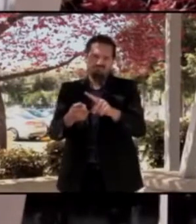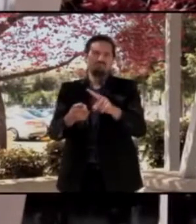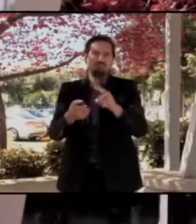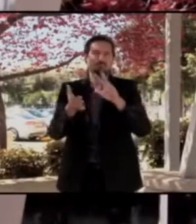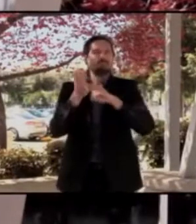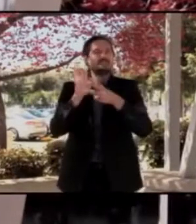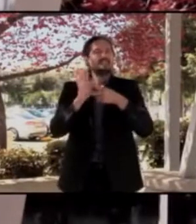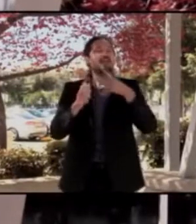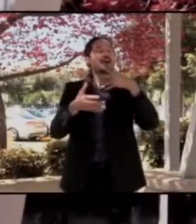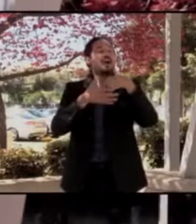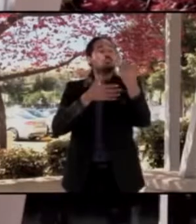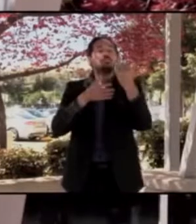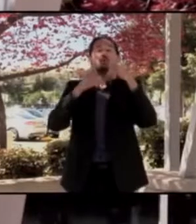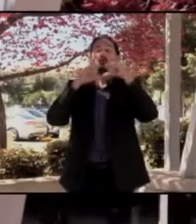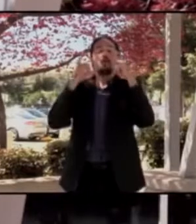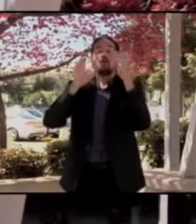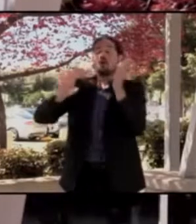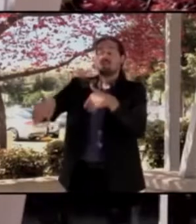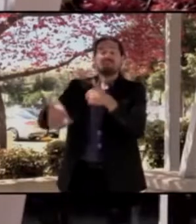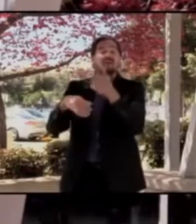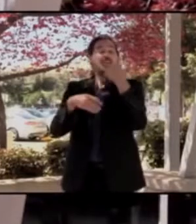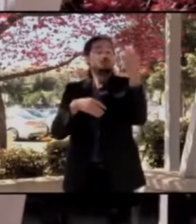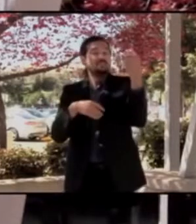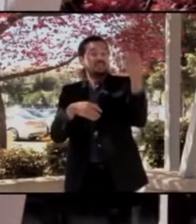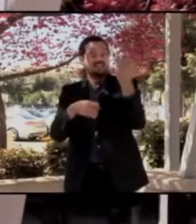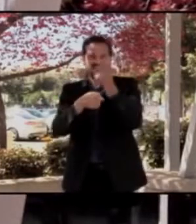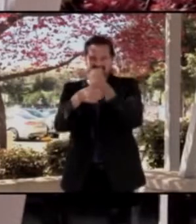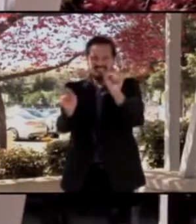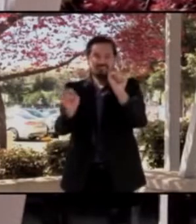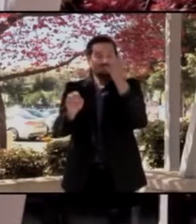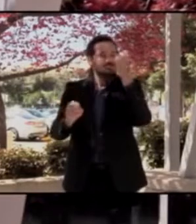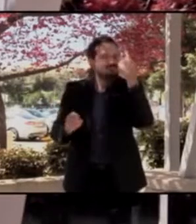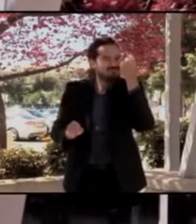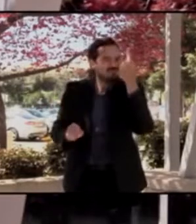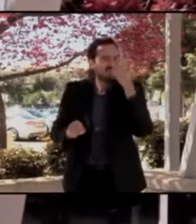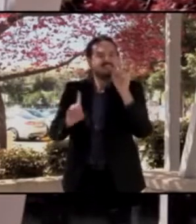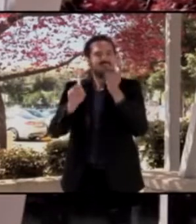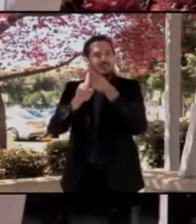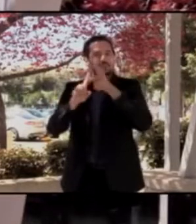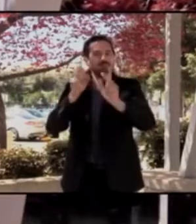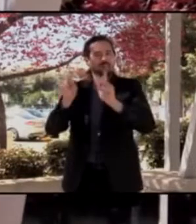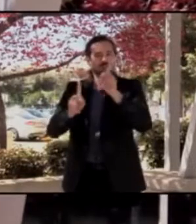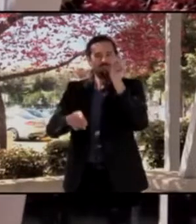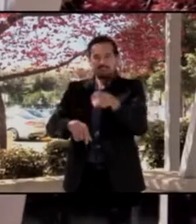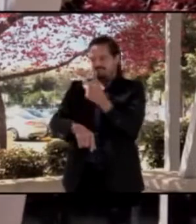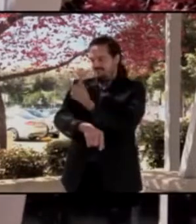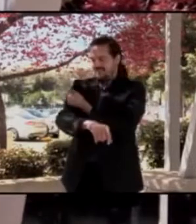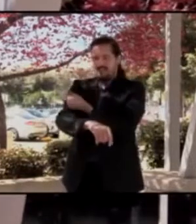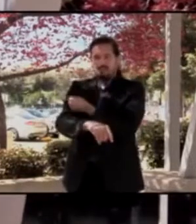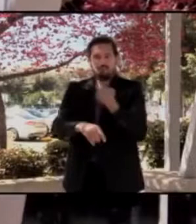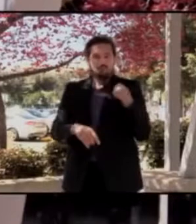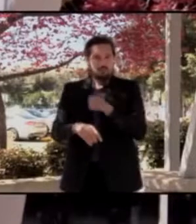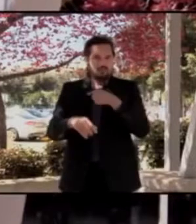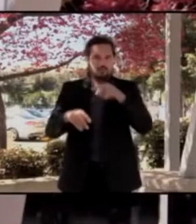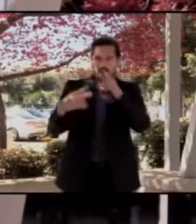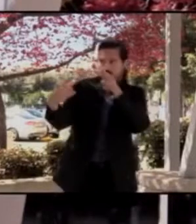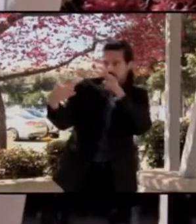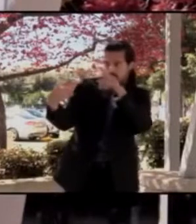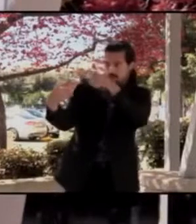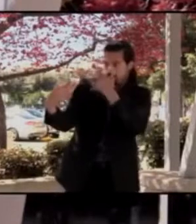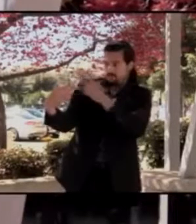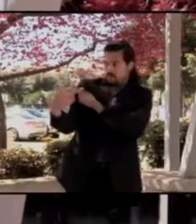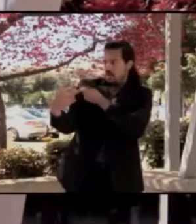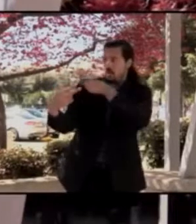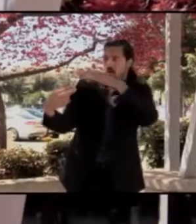off. However, we don't know who's vaccinated and who's not. And it is still the safest